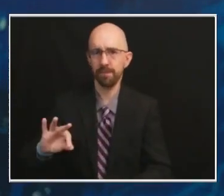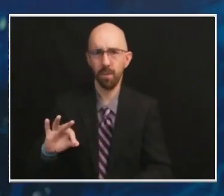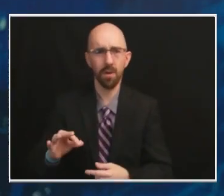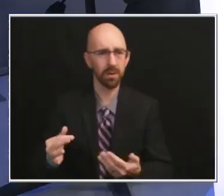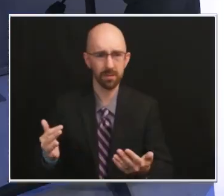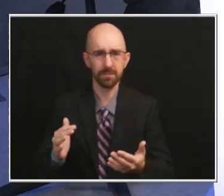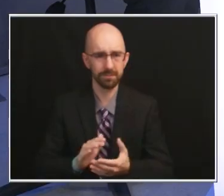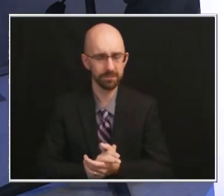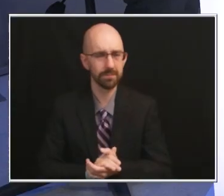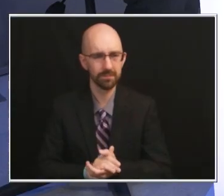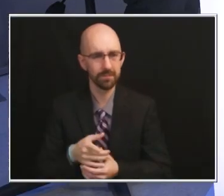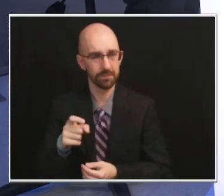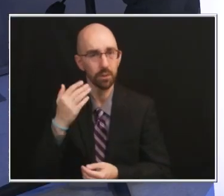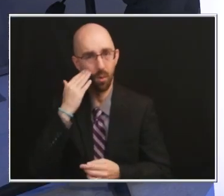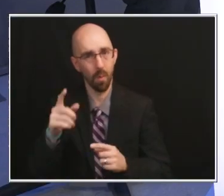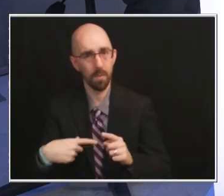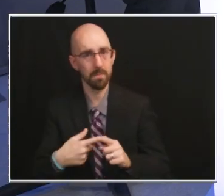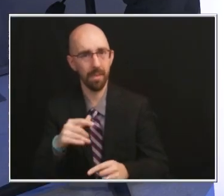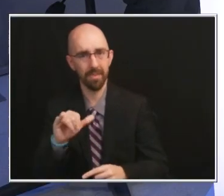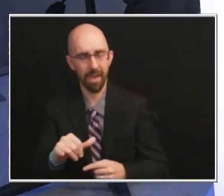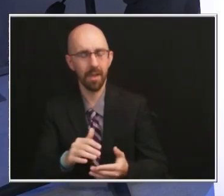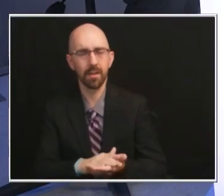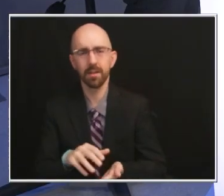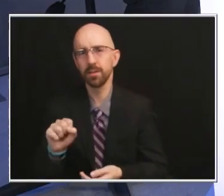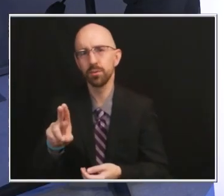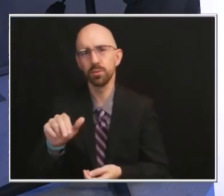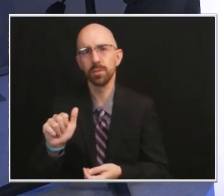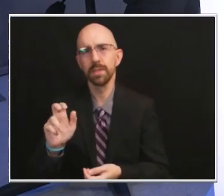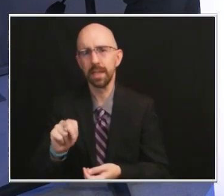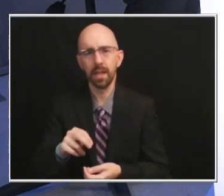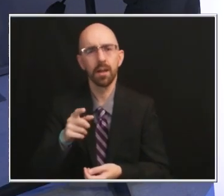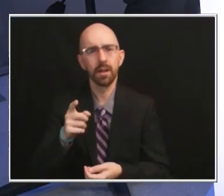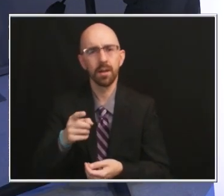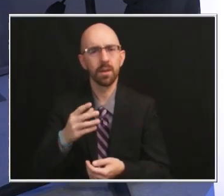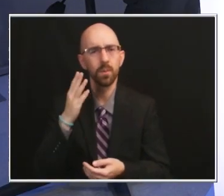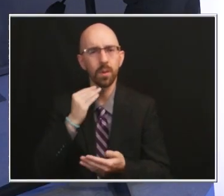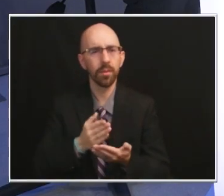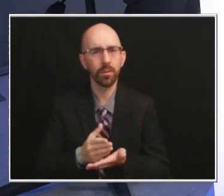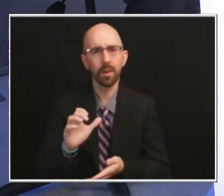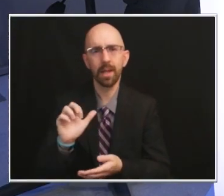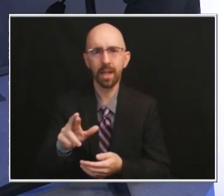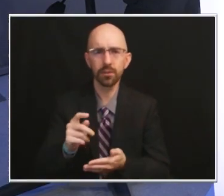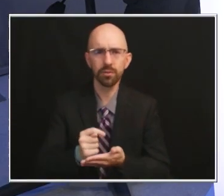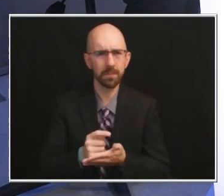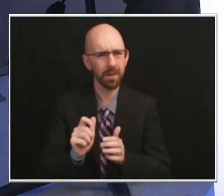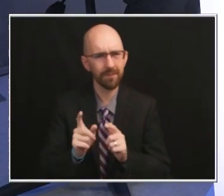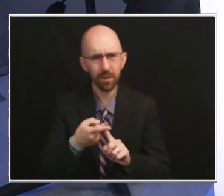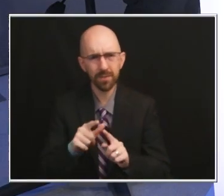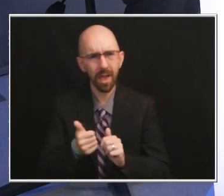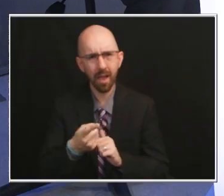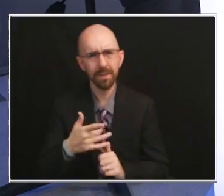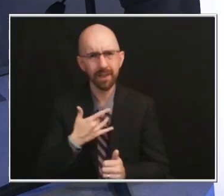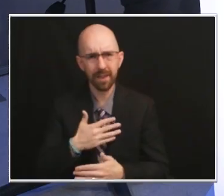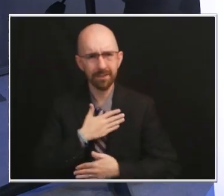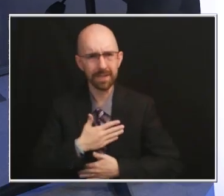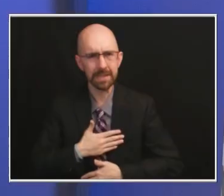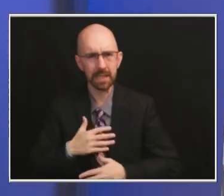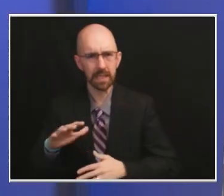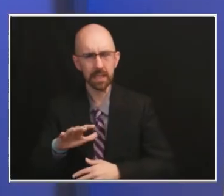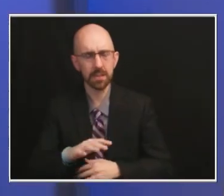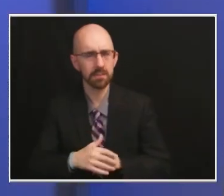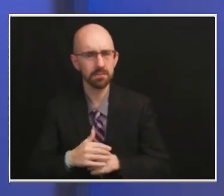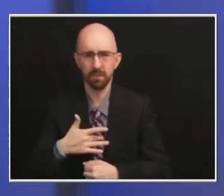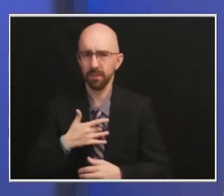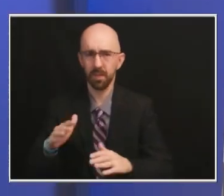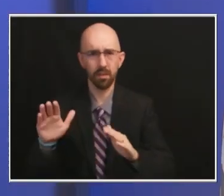should know about. Susan, you went through cancer treatments. First of all, how are you feeling physically? Oh, I'm feeling great. I'm